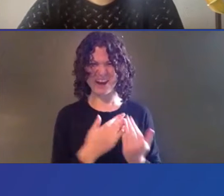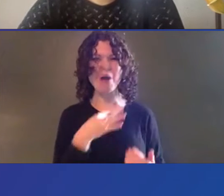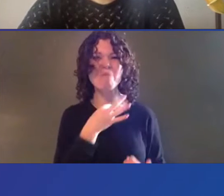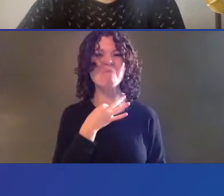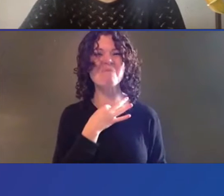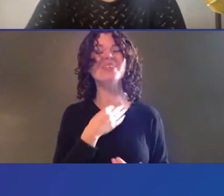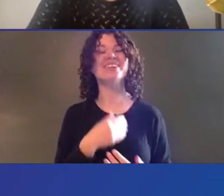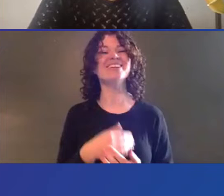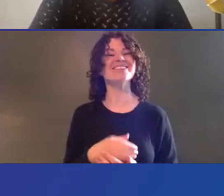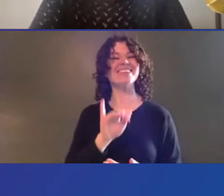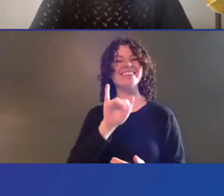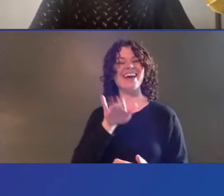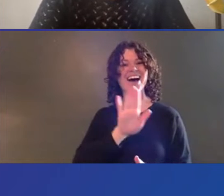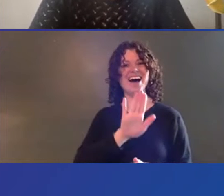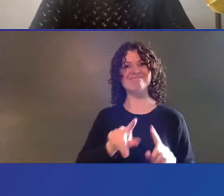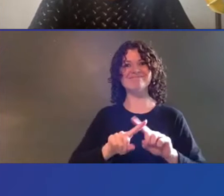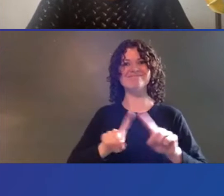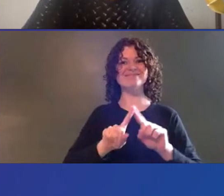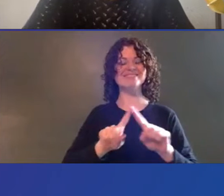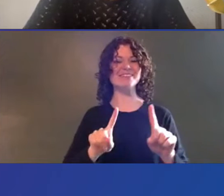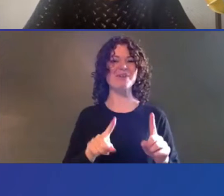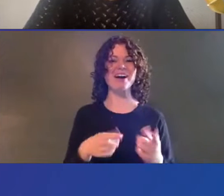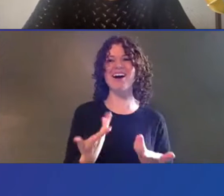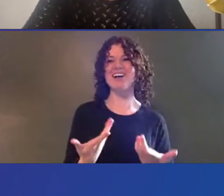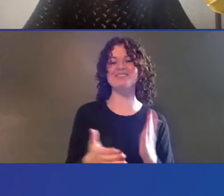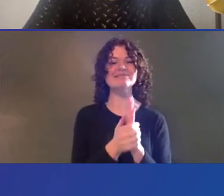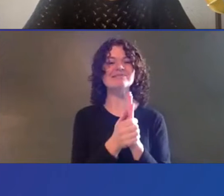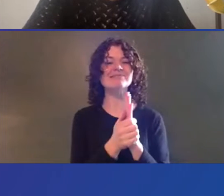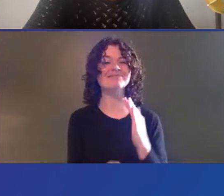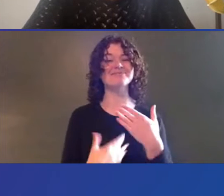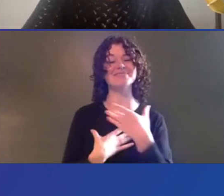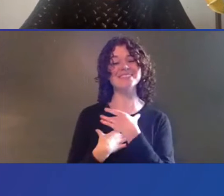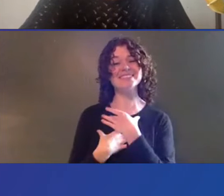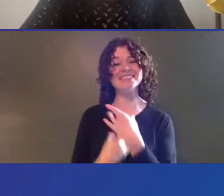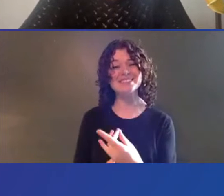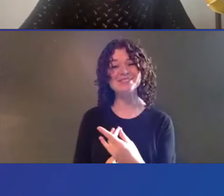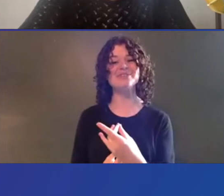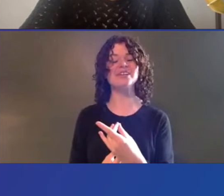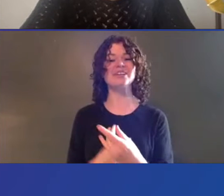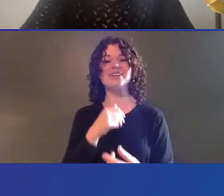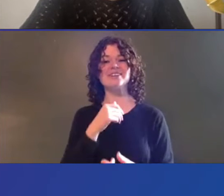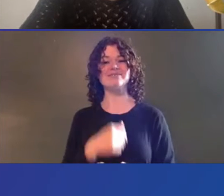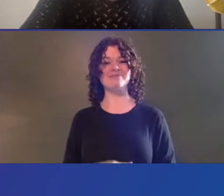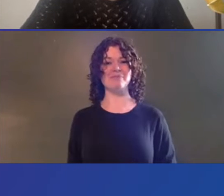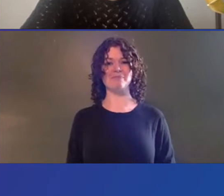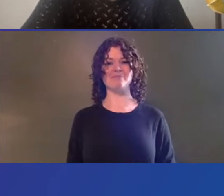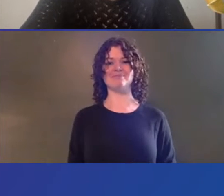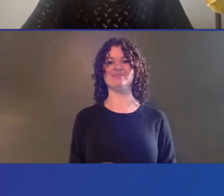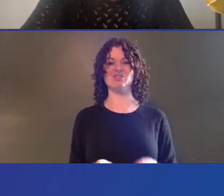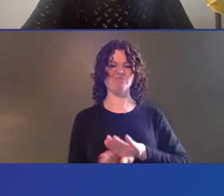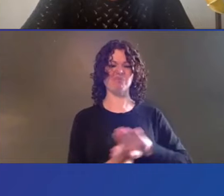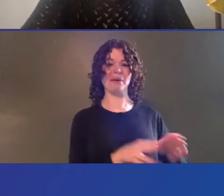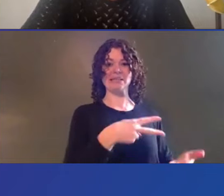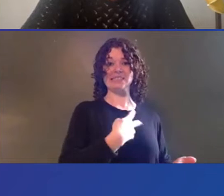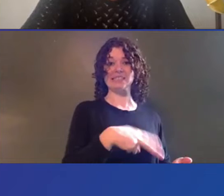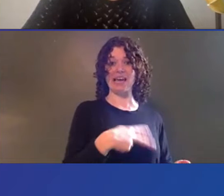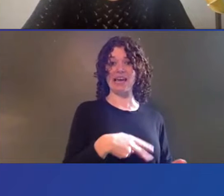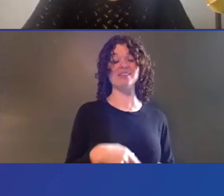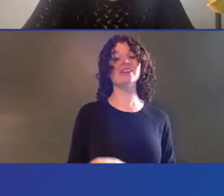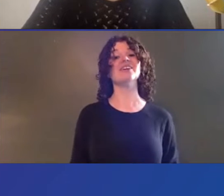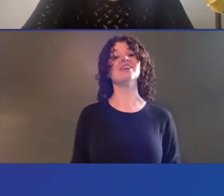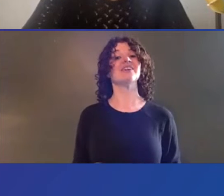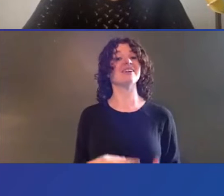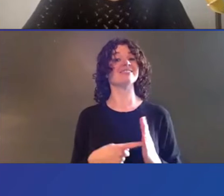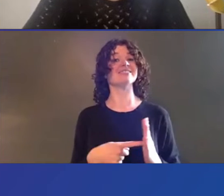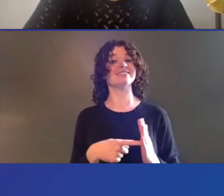hear about interests that you both have other than dance. I know Sarah is